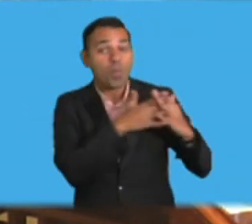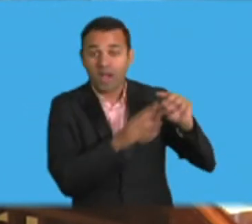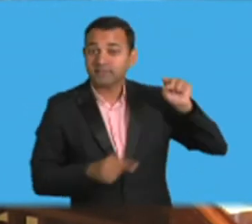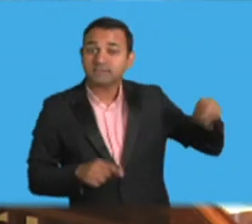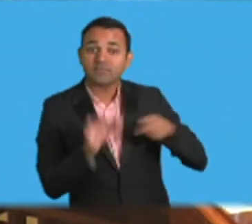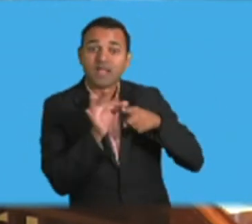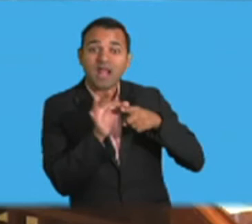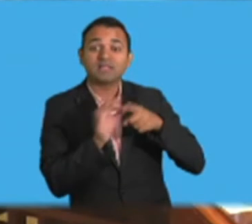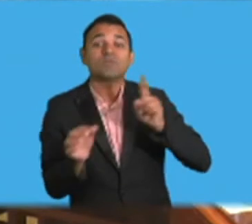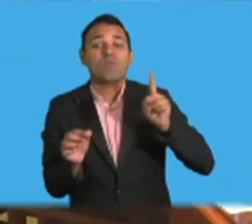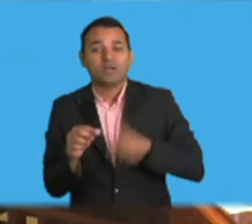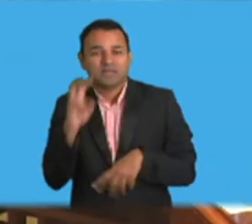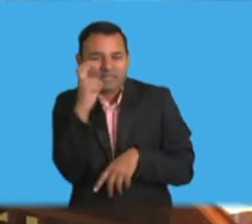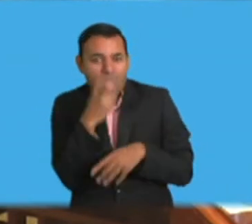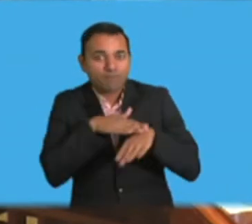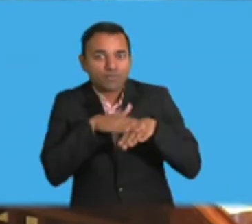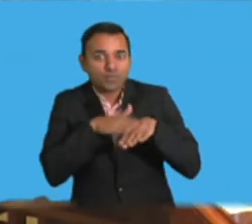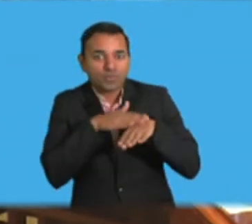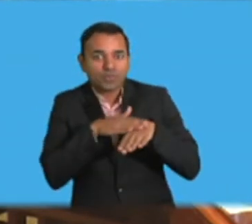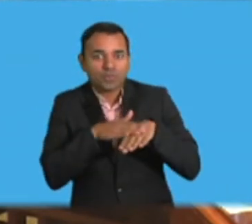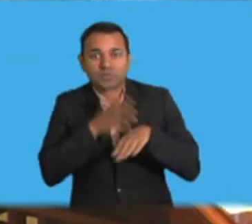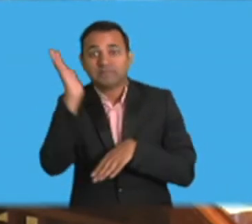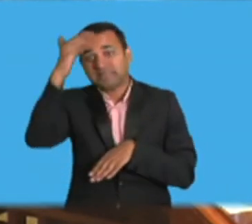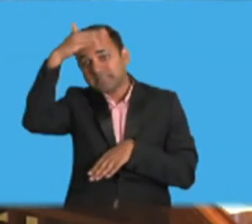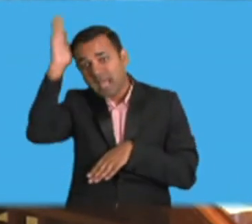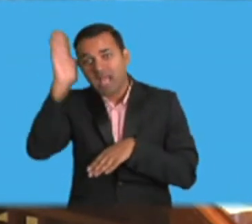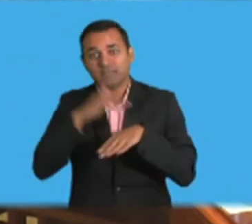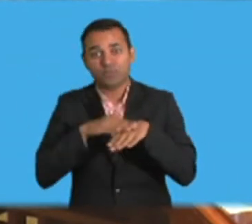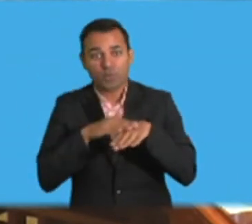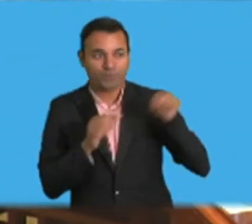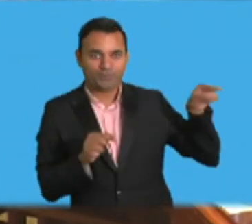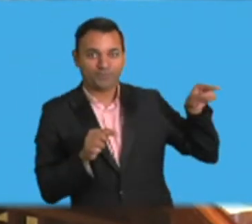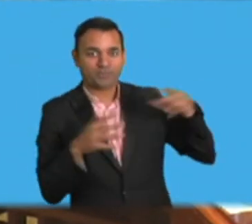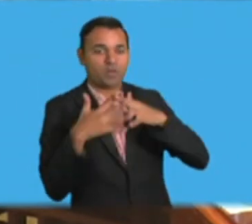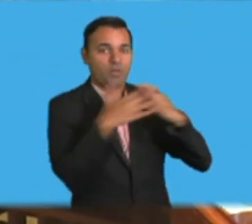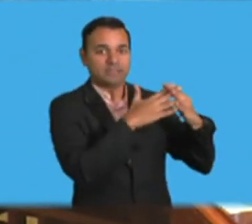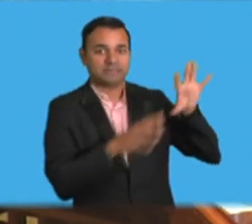by the lime green plate for the central division, Madam Speaker. Thank you.